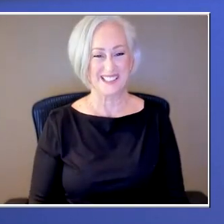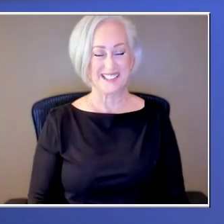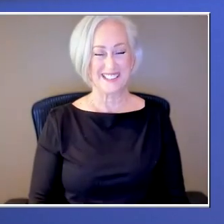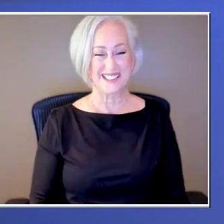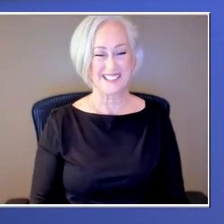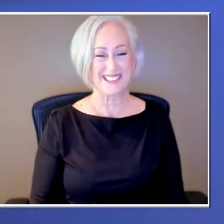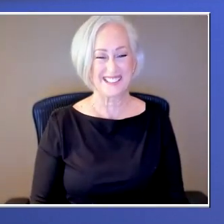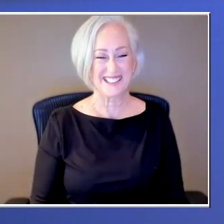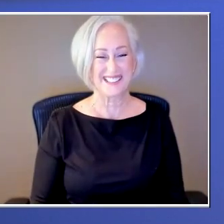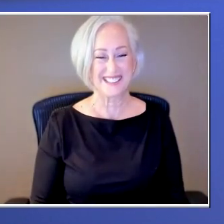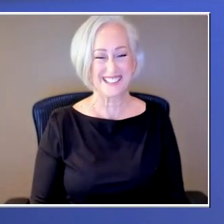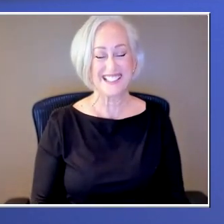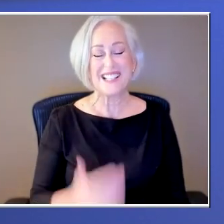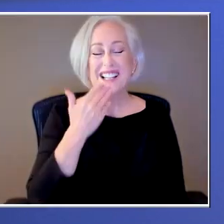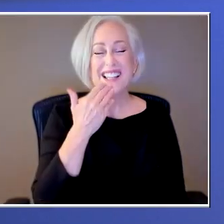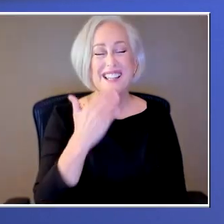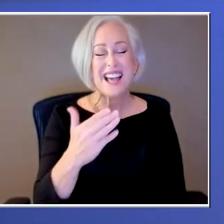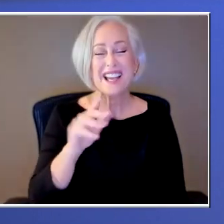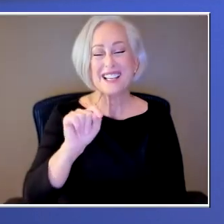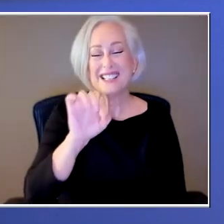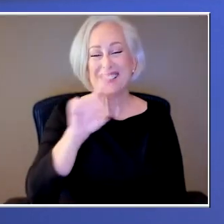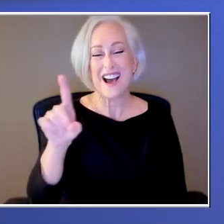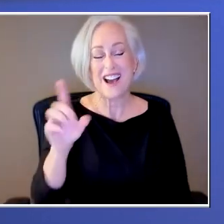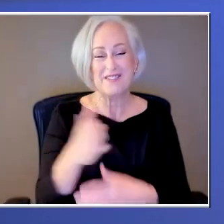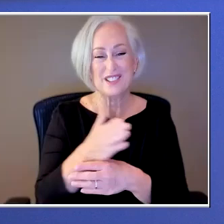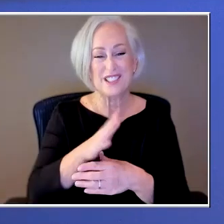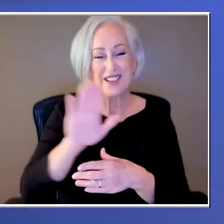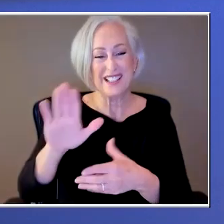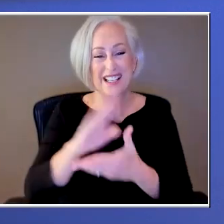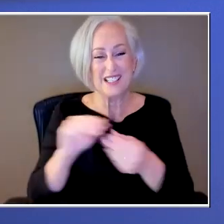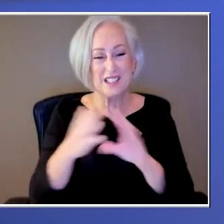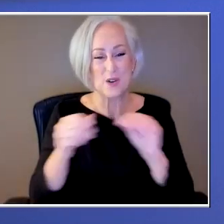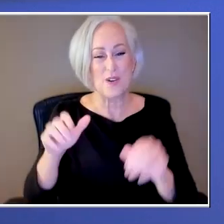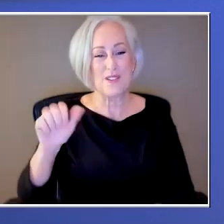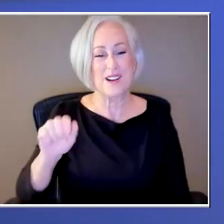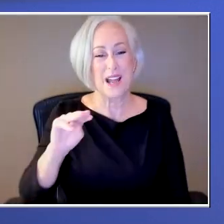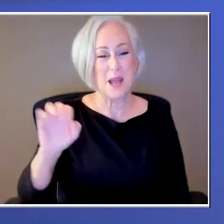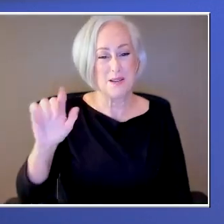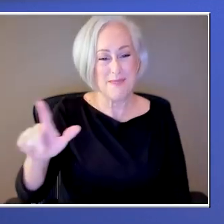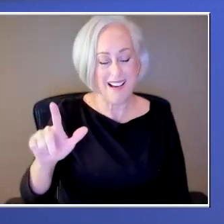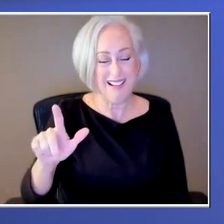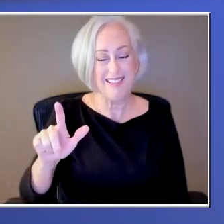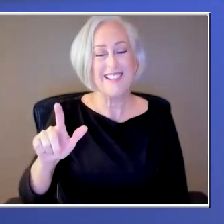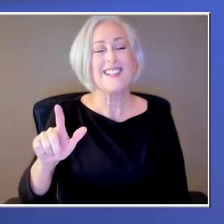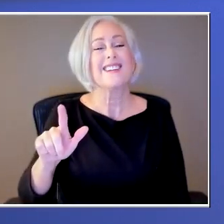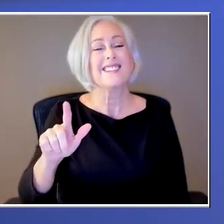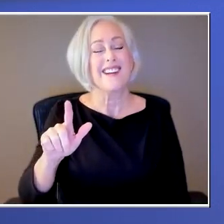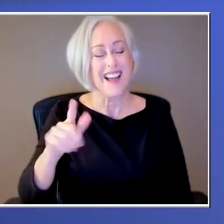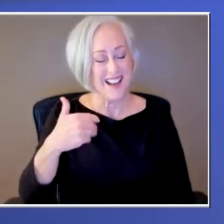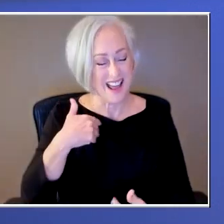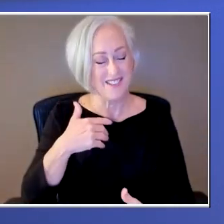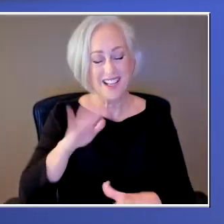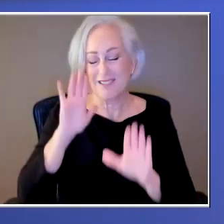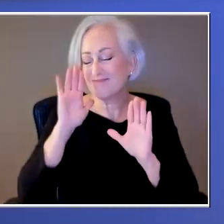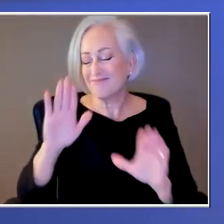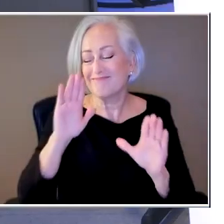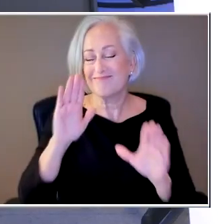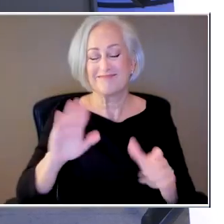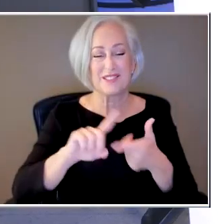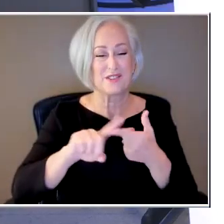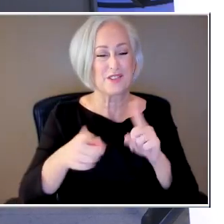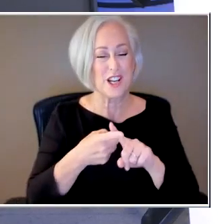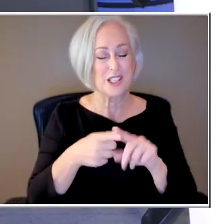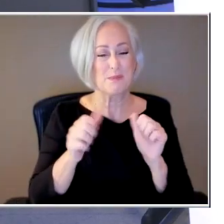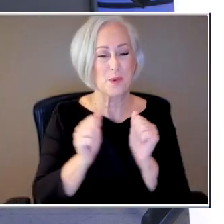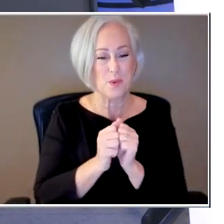And we do want to thank Todd for sharing his story of AML and building this really cool special friendship with his donor, Celia. Here in studio